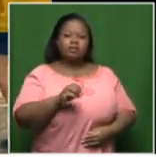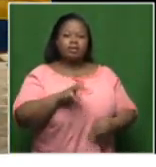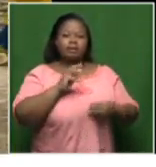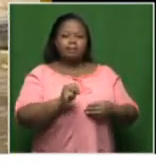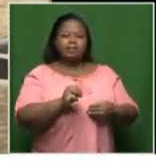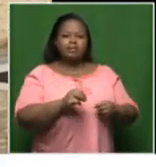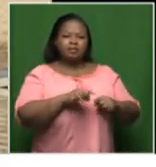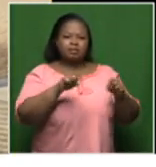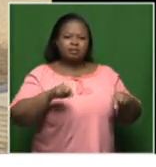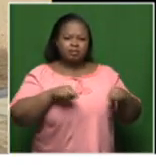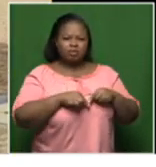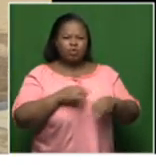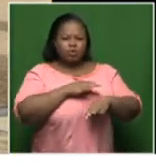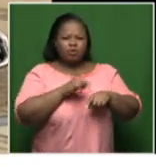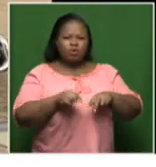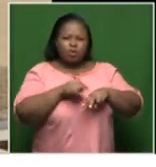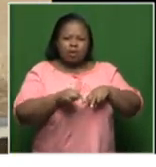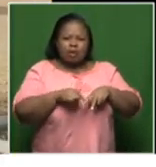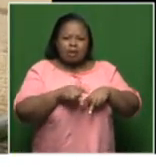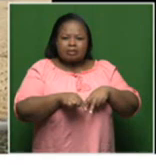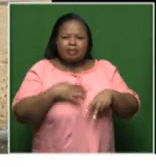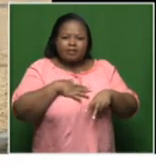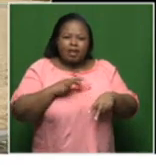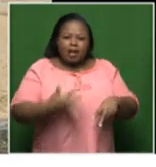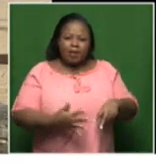ascent. How are your legs feeling now?